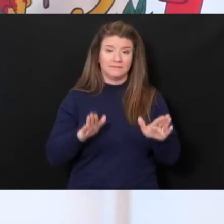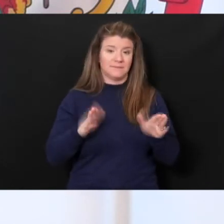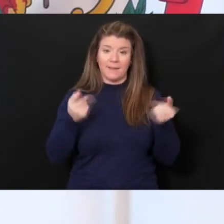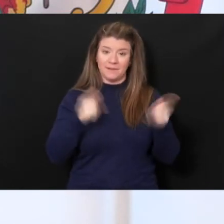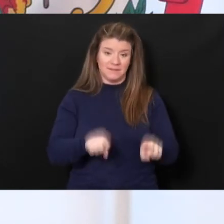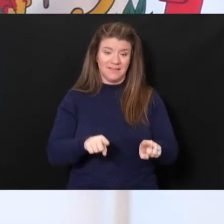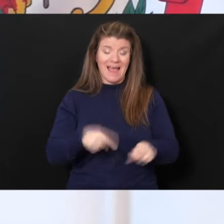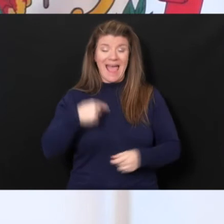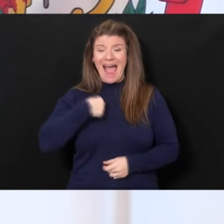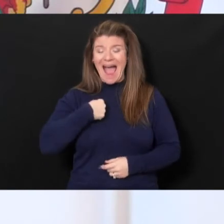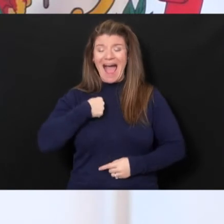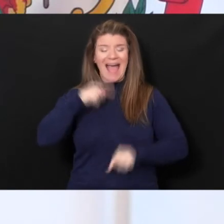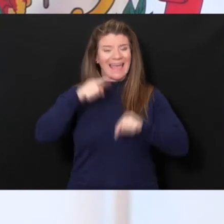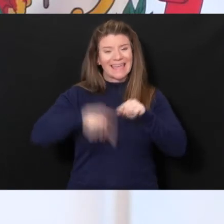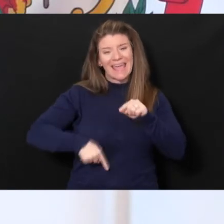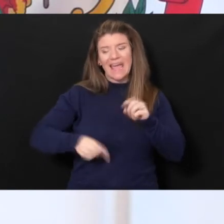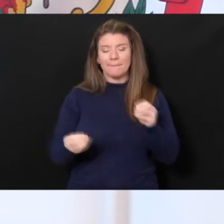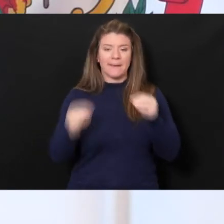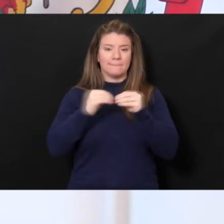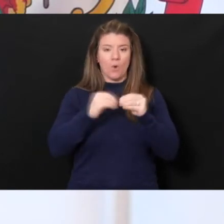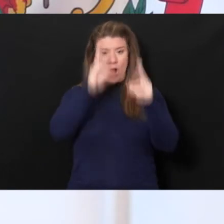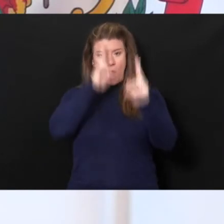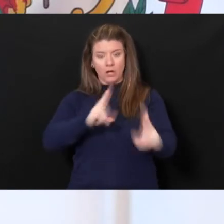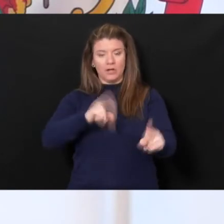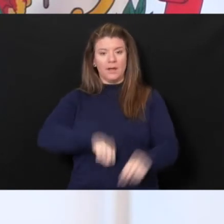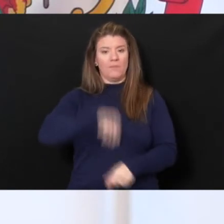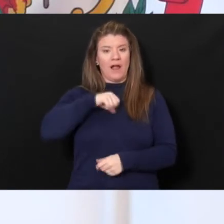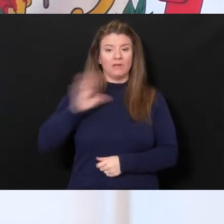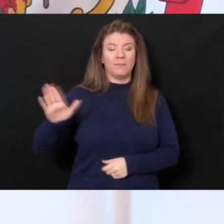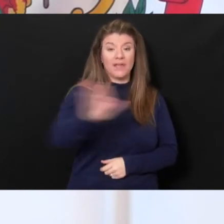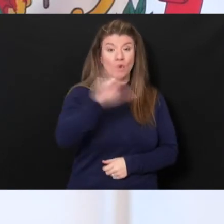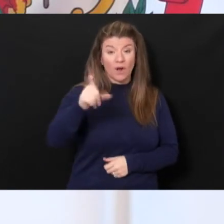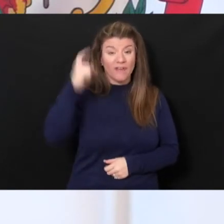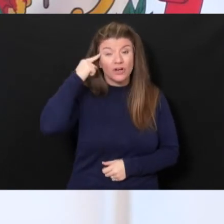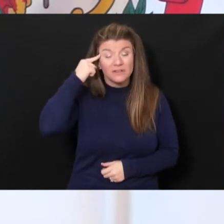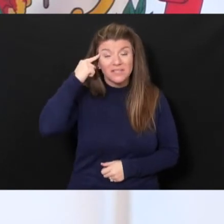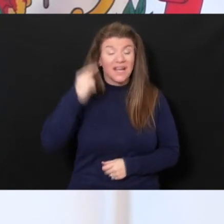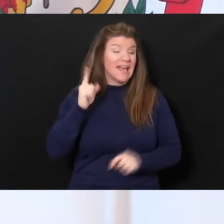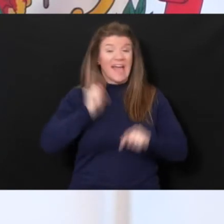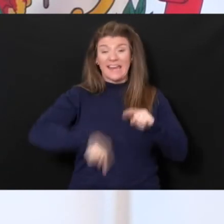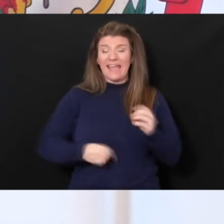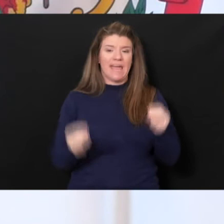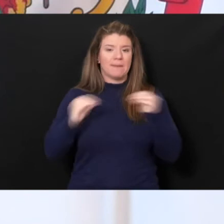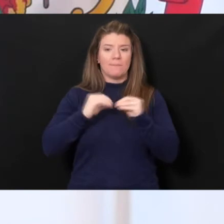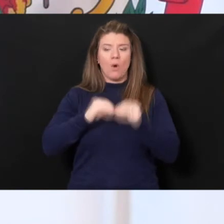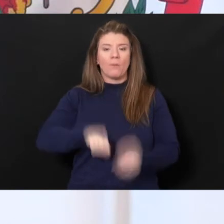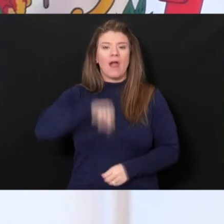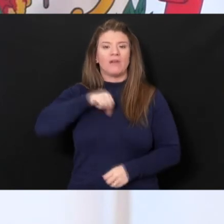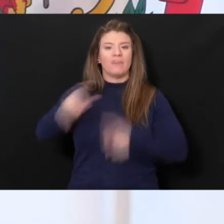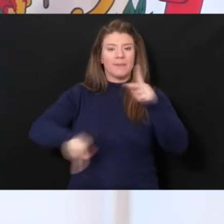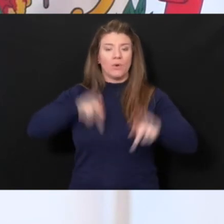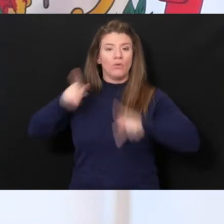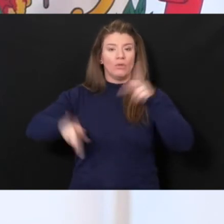I cannot possibly be more honored to be your governor, and I can't possibly be more proud of the people, all the people from